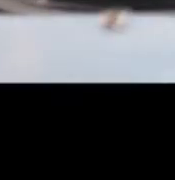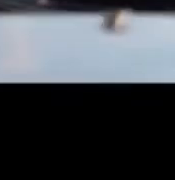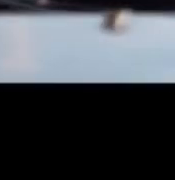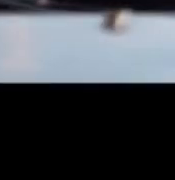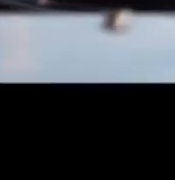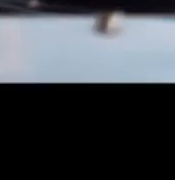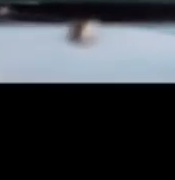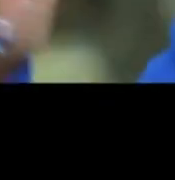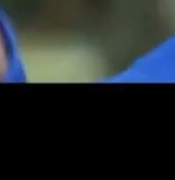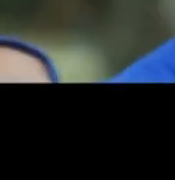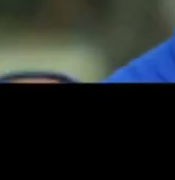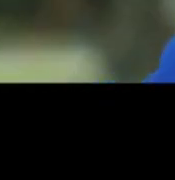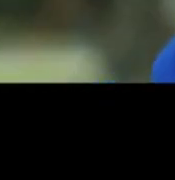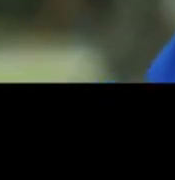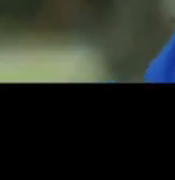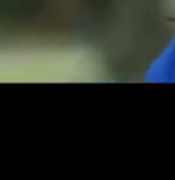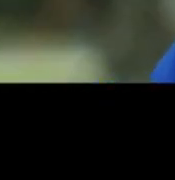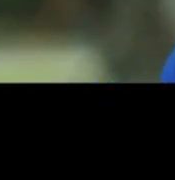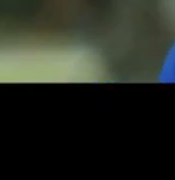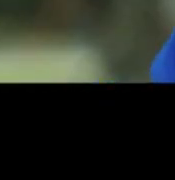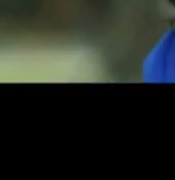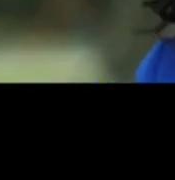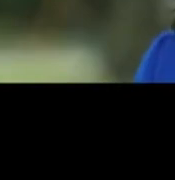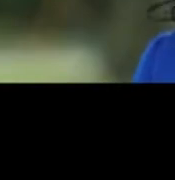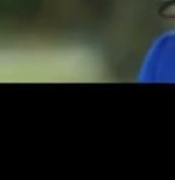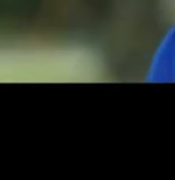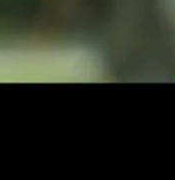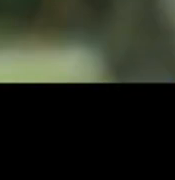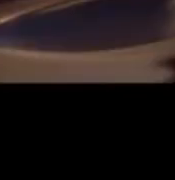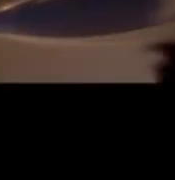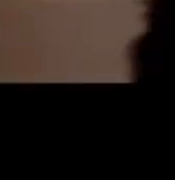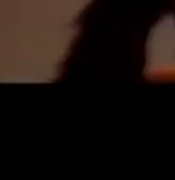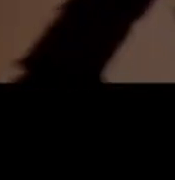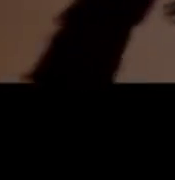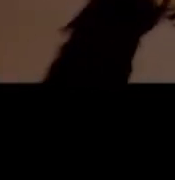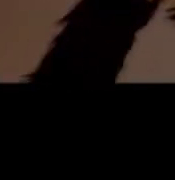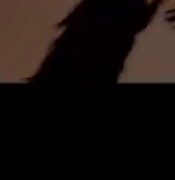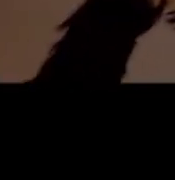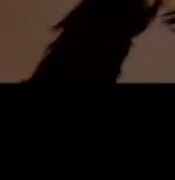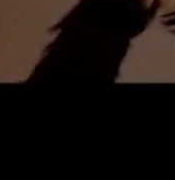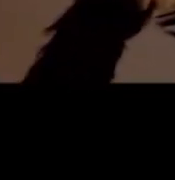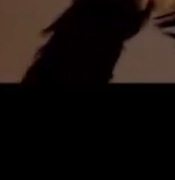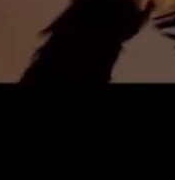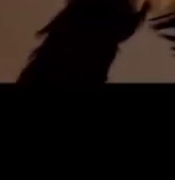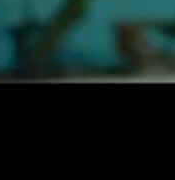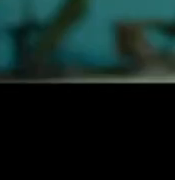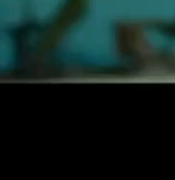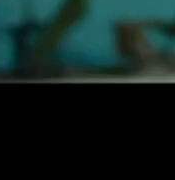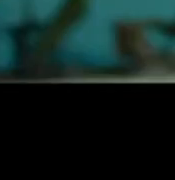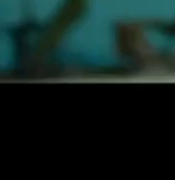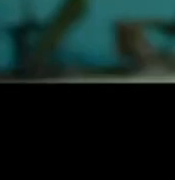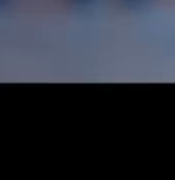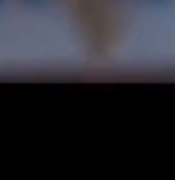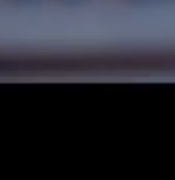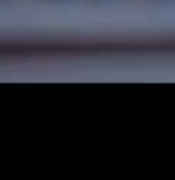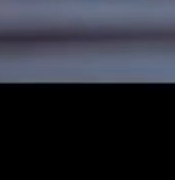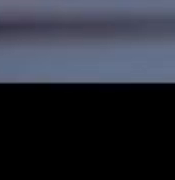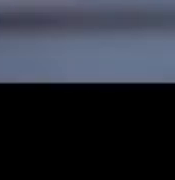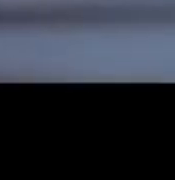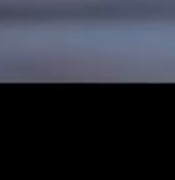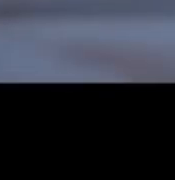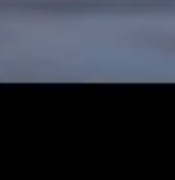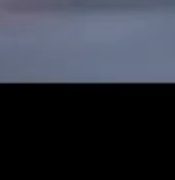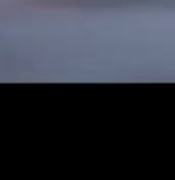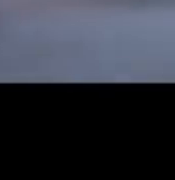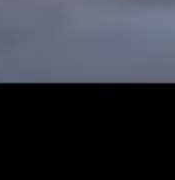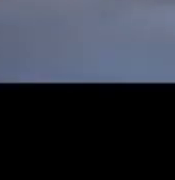car. They drove it over a cliff, burned the seats, and called the words pineapple banana smoothie into all the doors. And